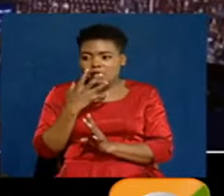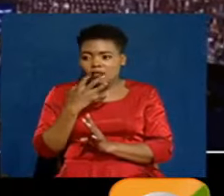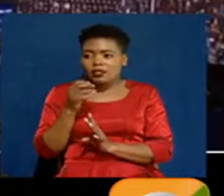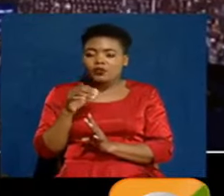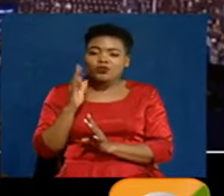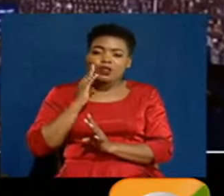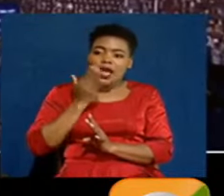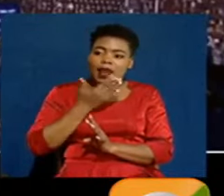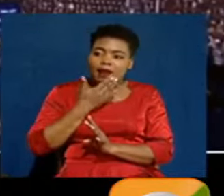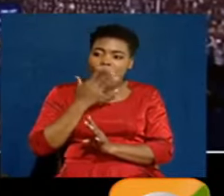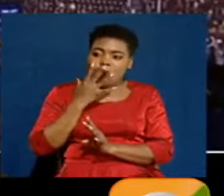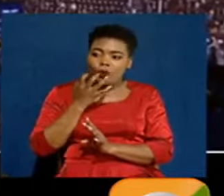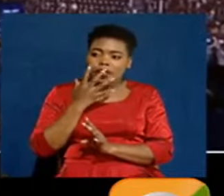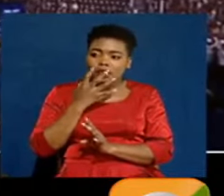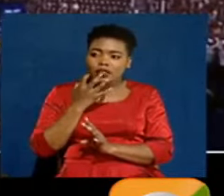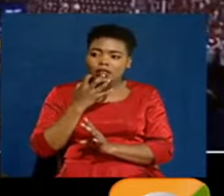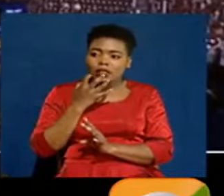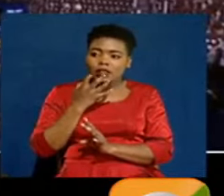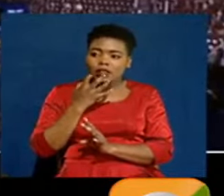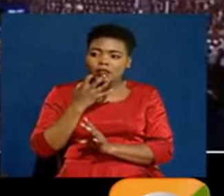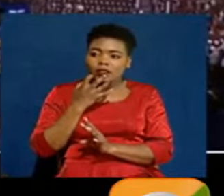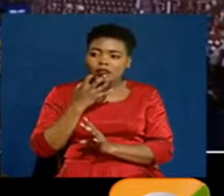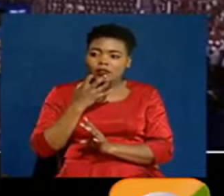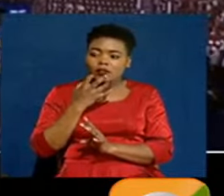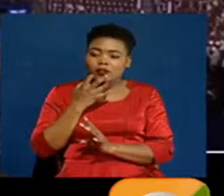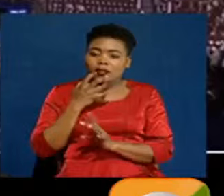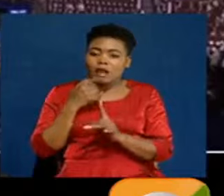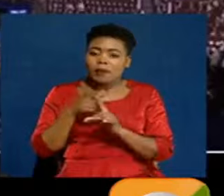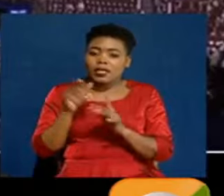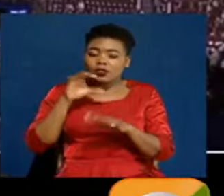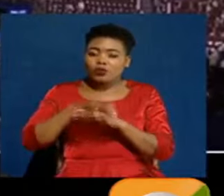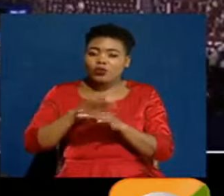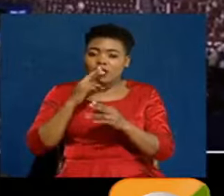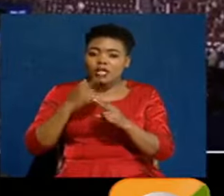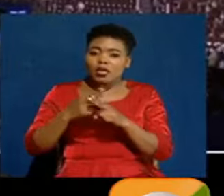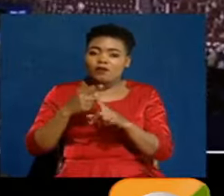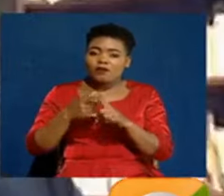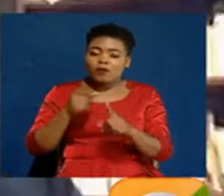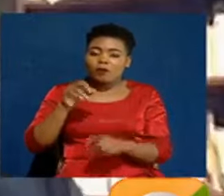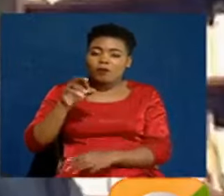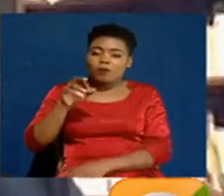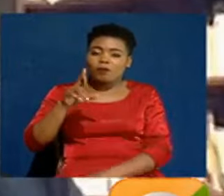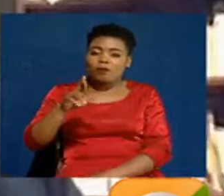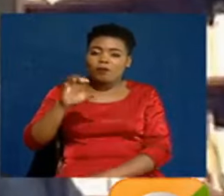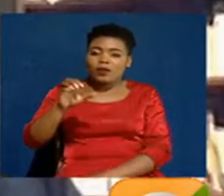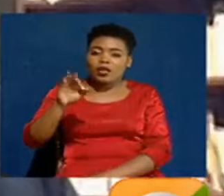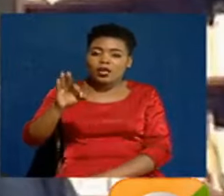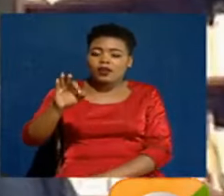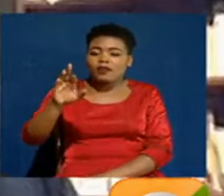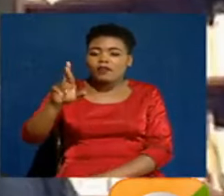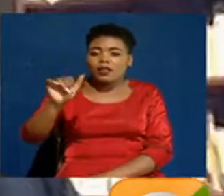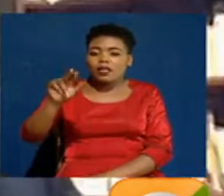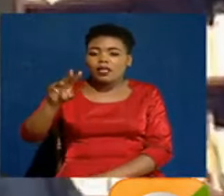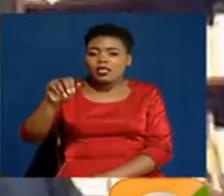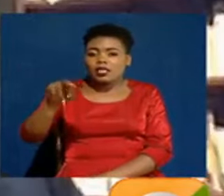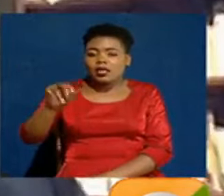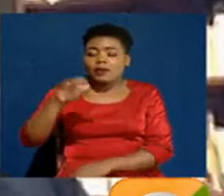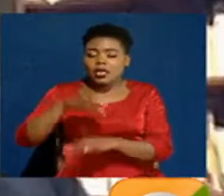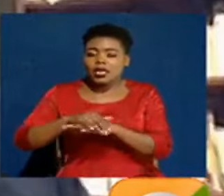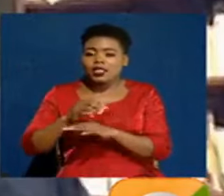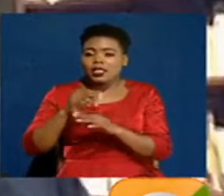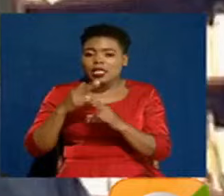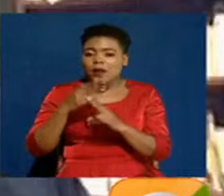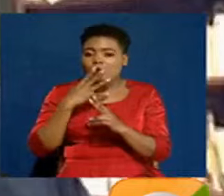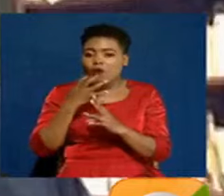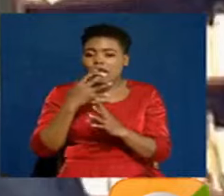the color. It was actually from the referendum that they came up with the name of orange. So you see